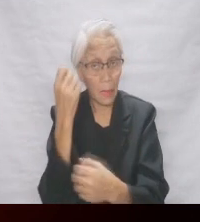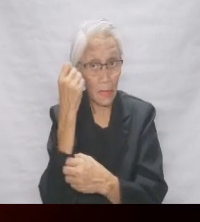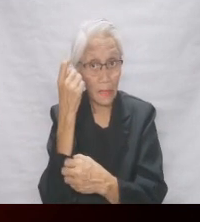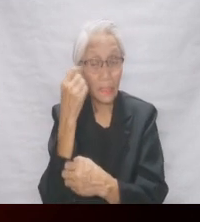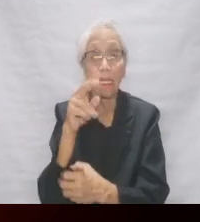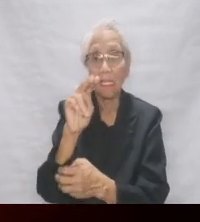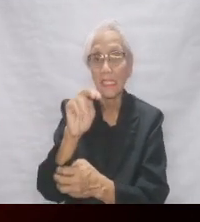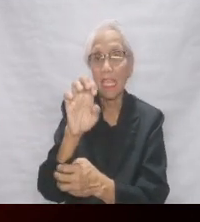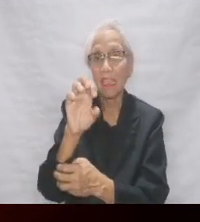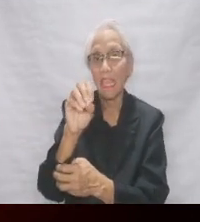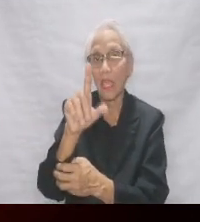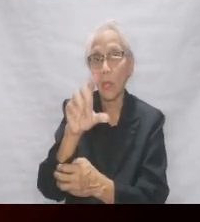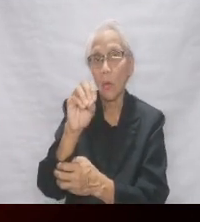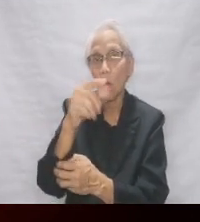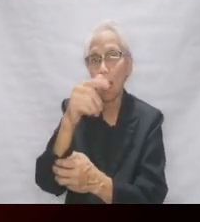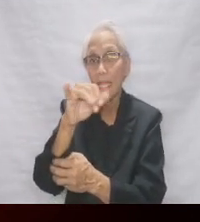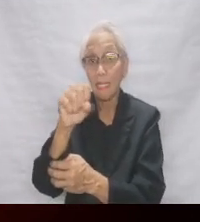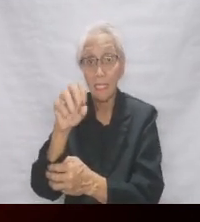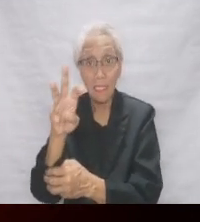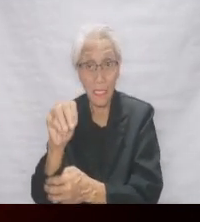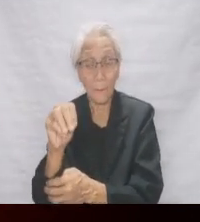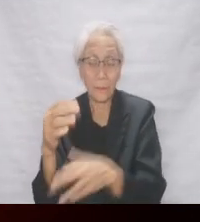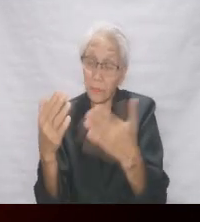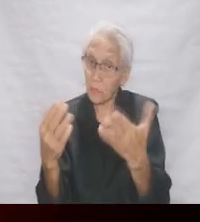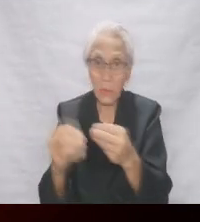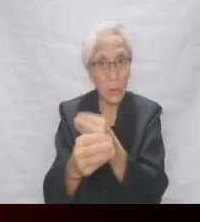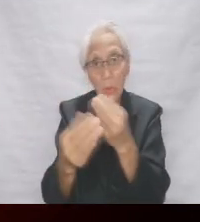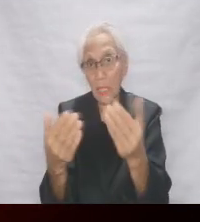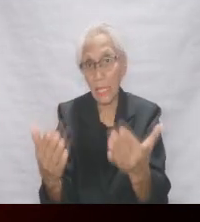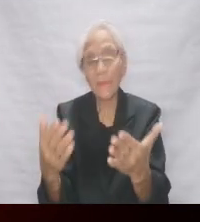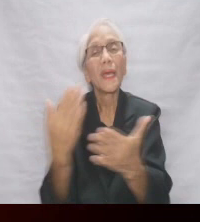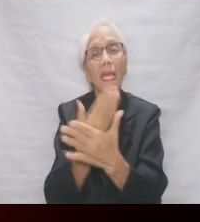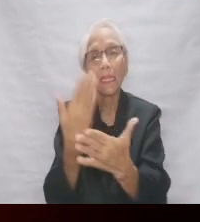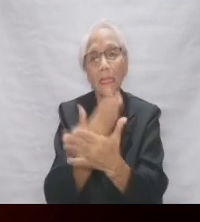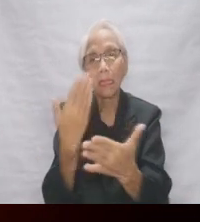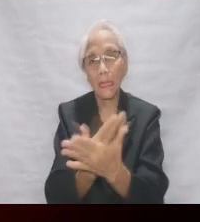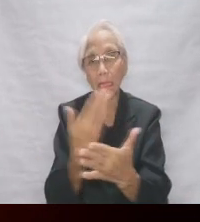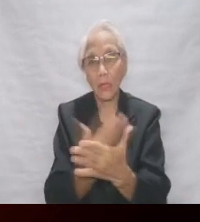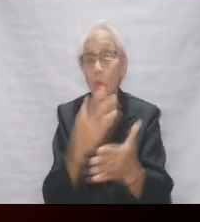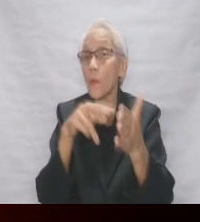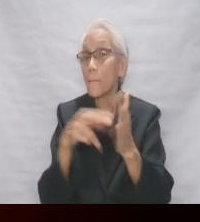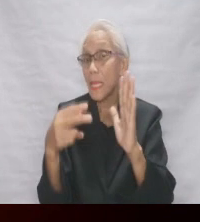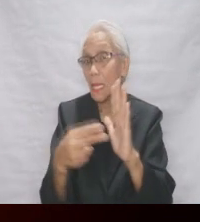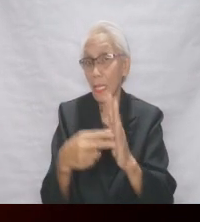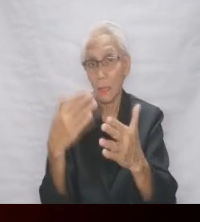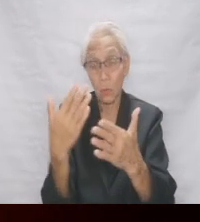neologism. Ito po ay ang pagbibigay ng mga bagong pakahulugan sa mga lumang